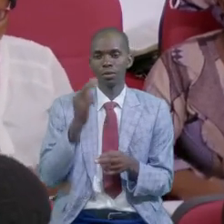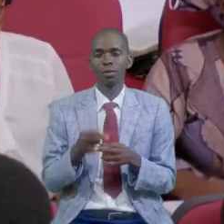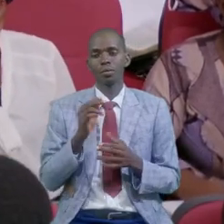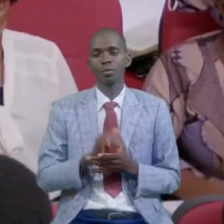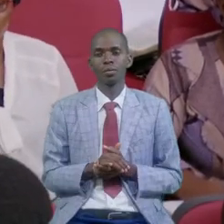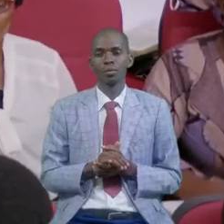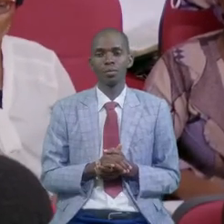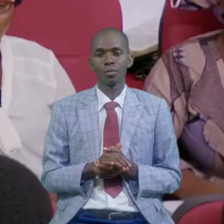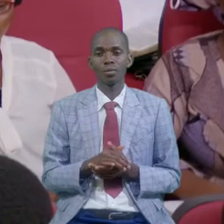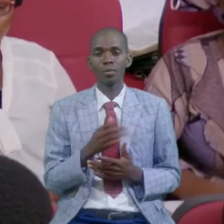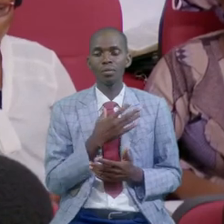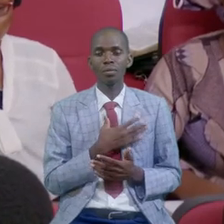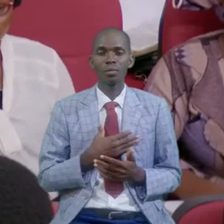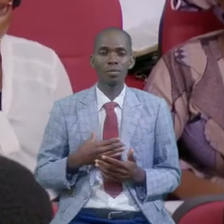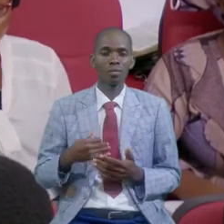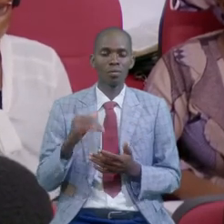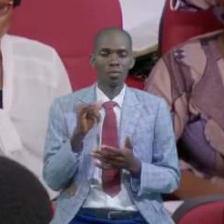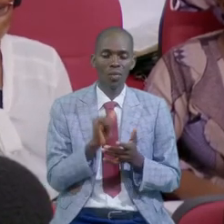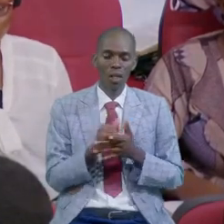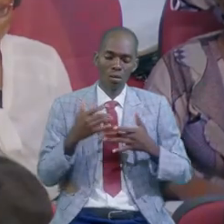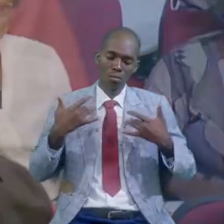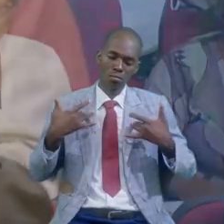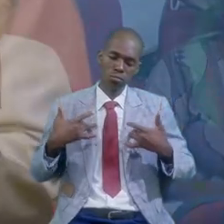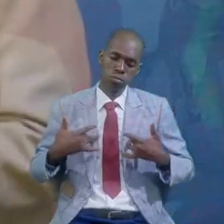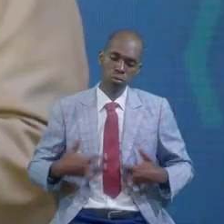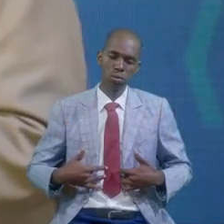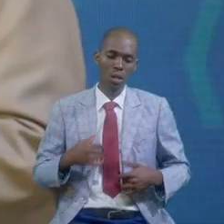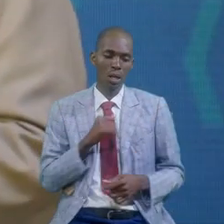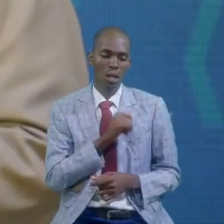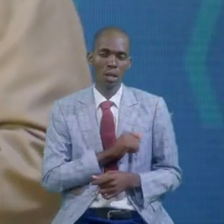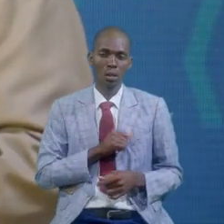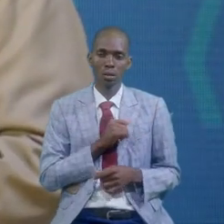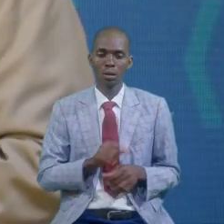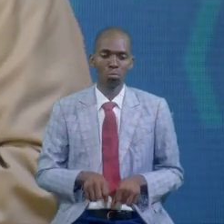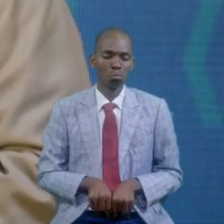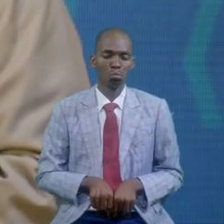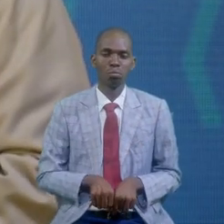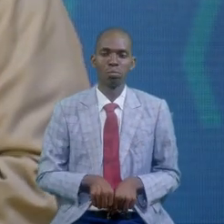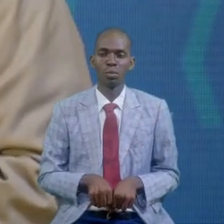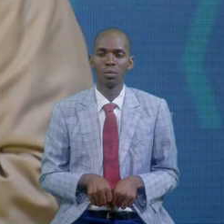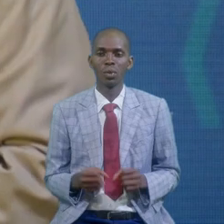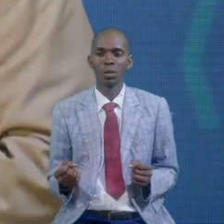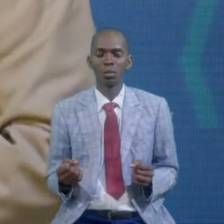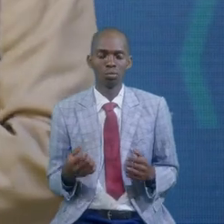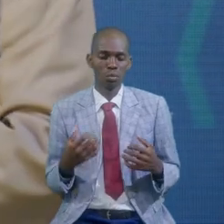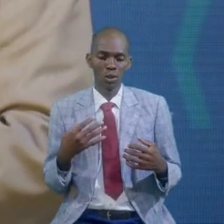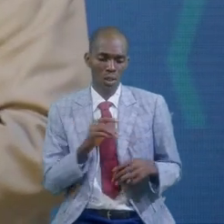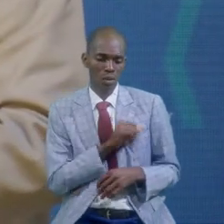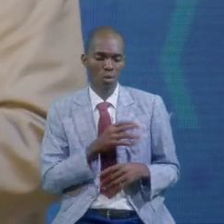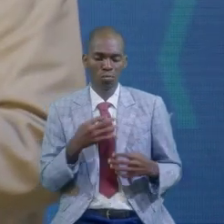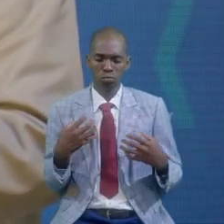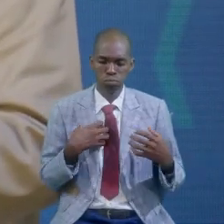And that despondent attitude, drooping, complaining, wanting